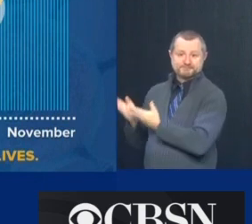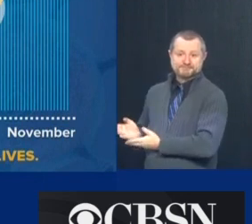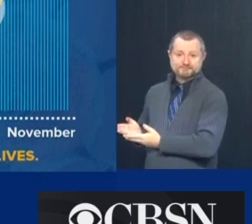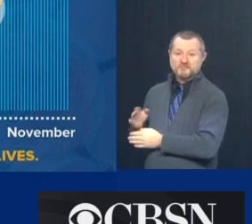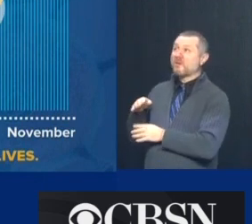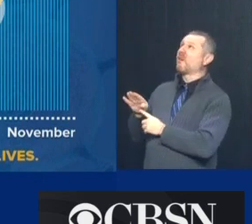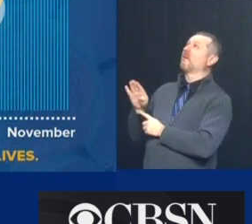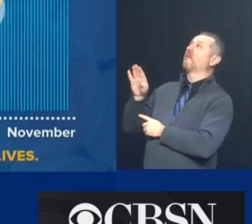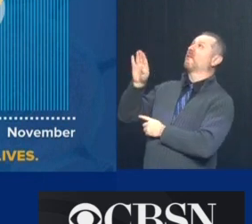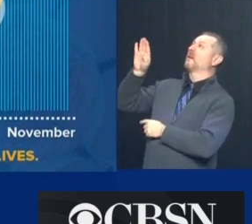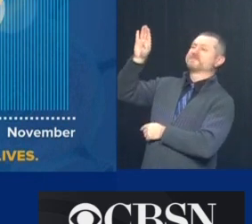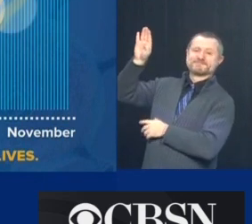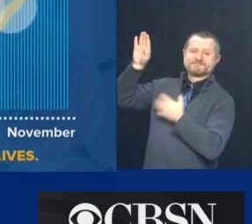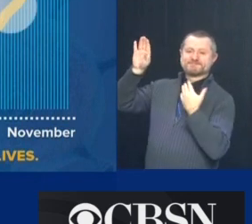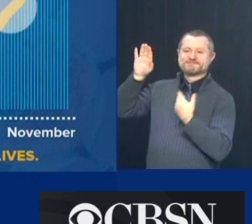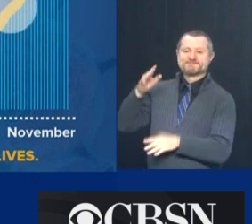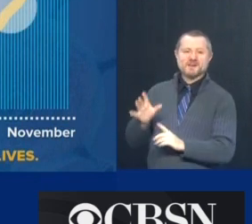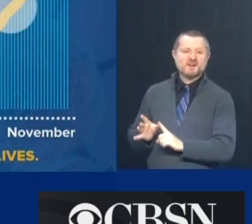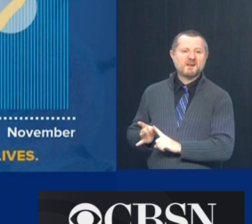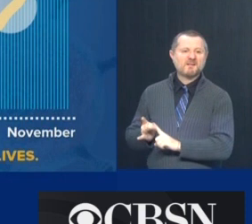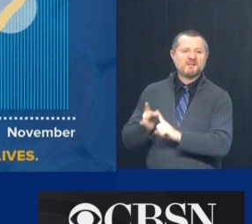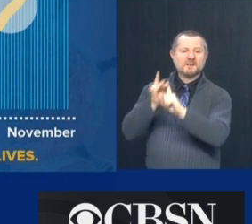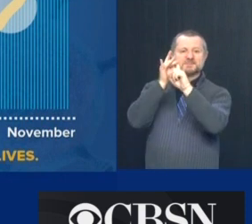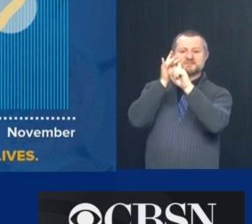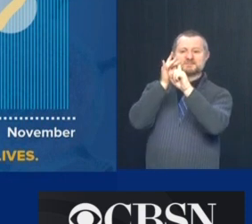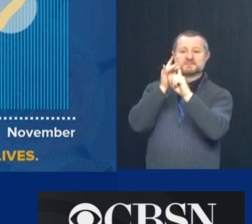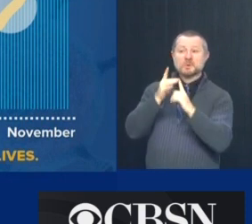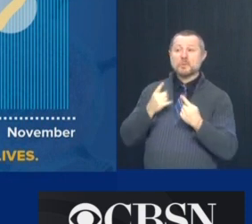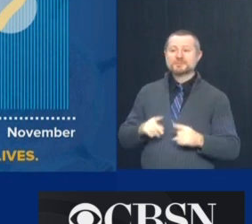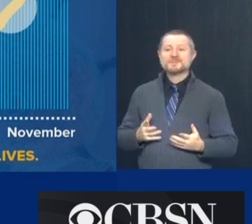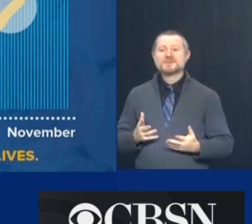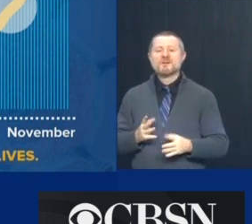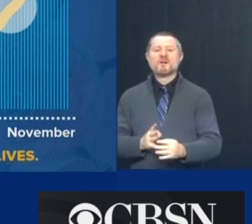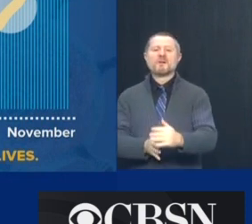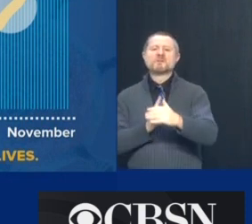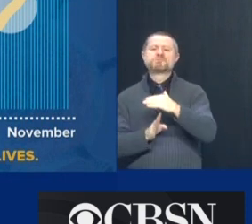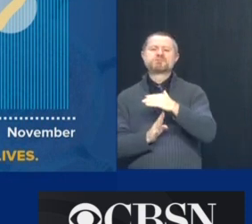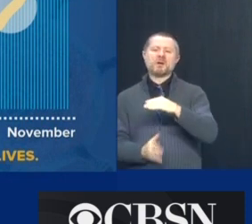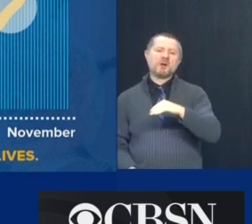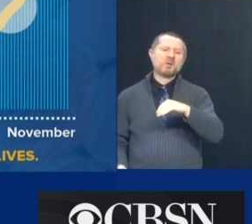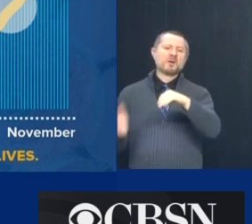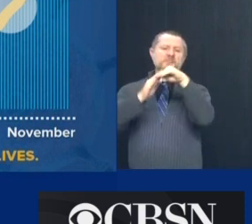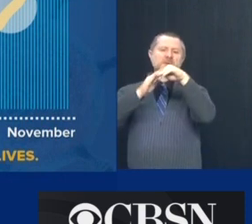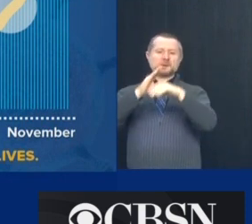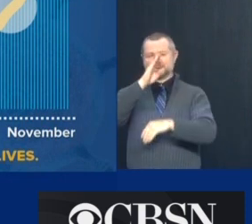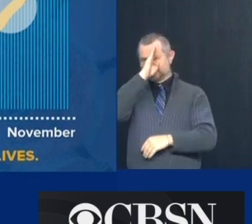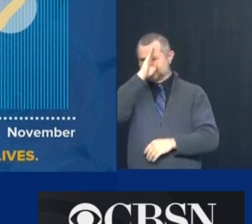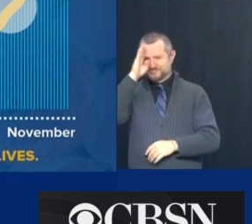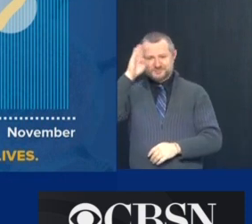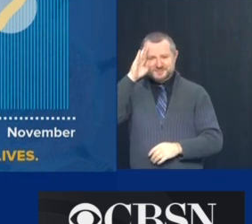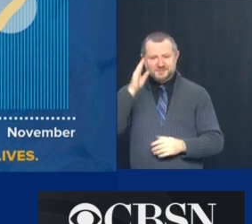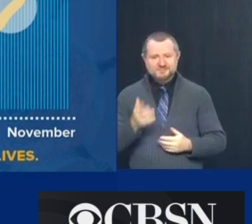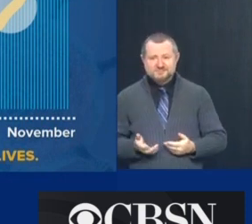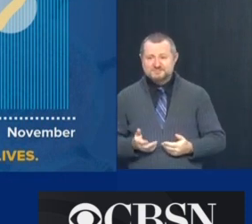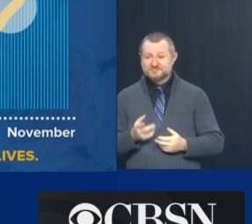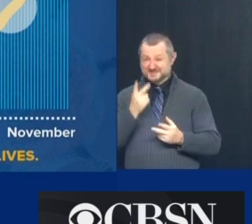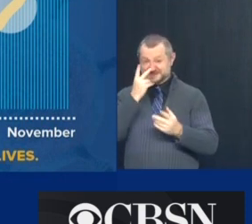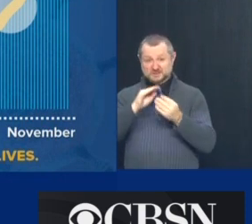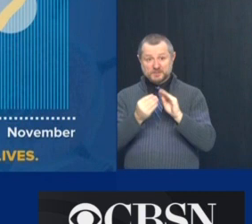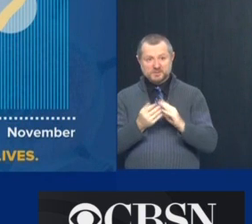When the COVID rates go up, what happens? The hospitalization rate goes up. And the hospitalization rate